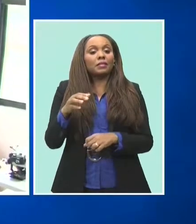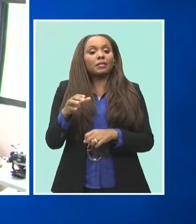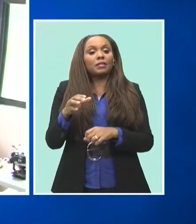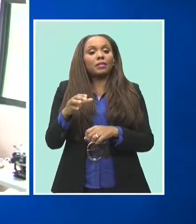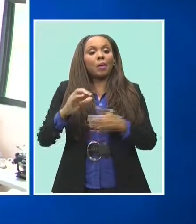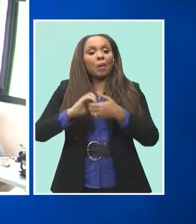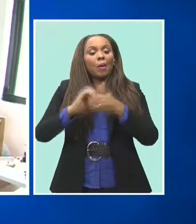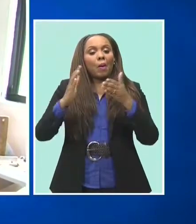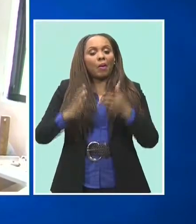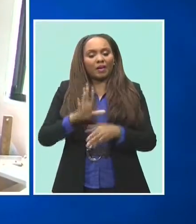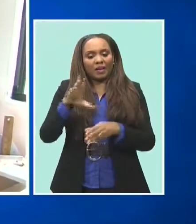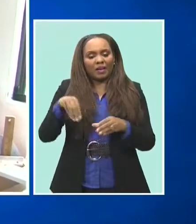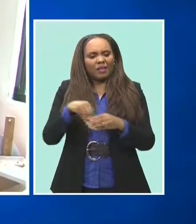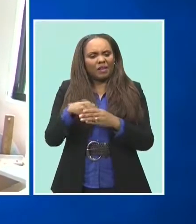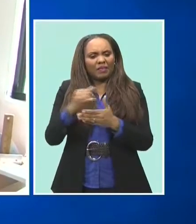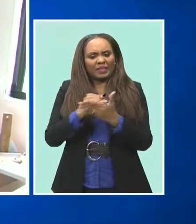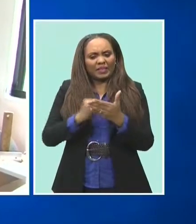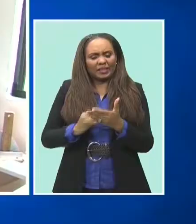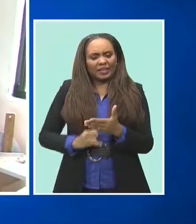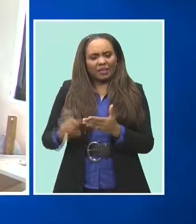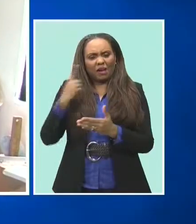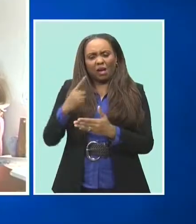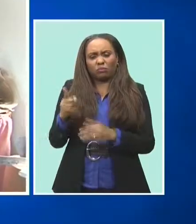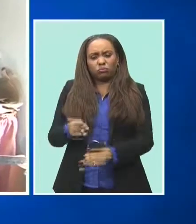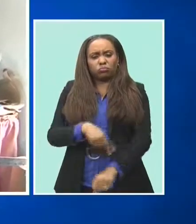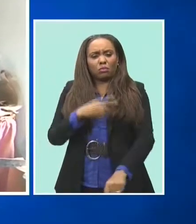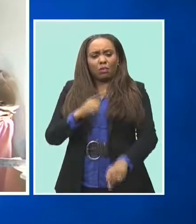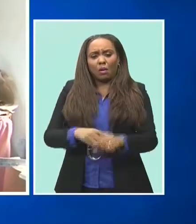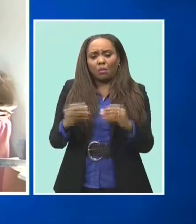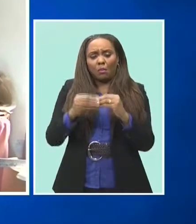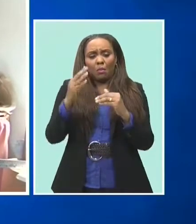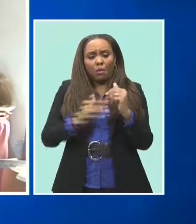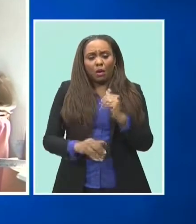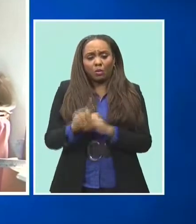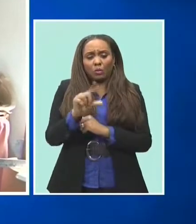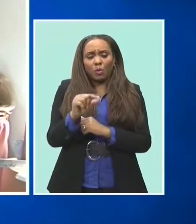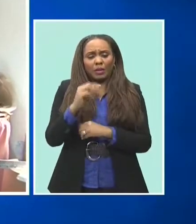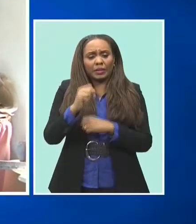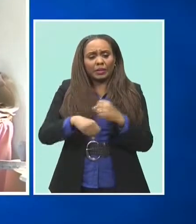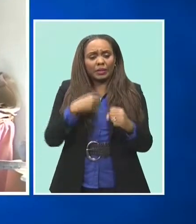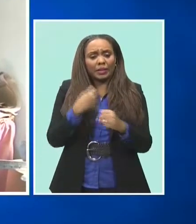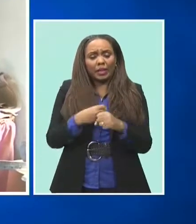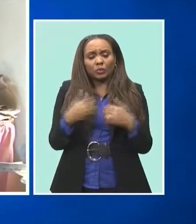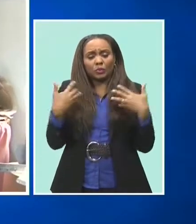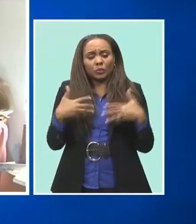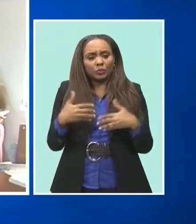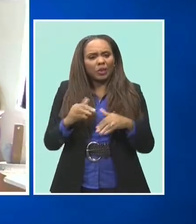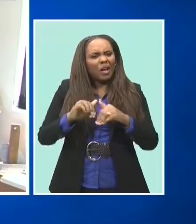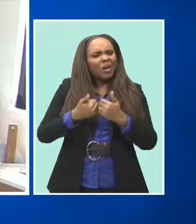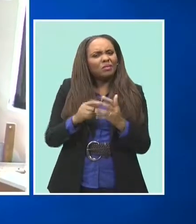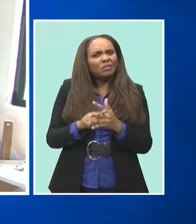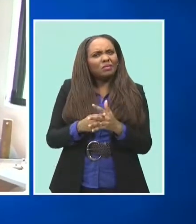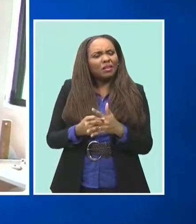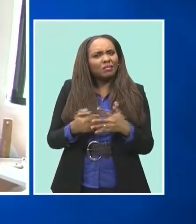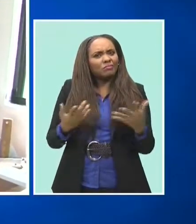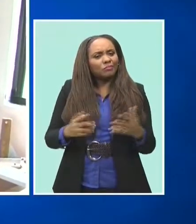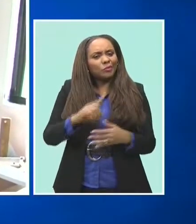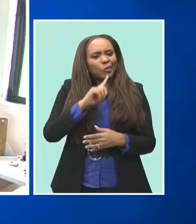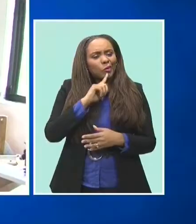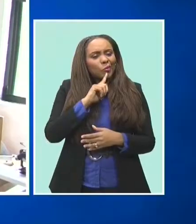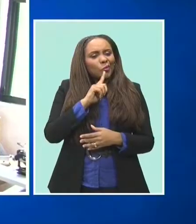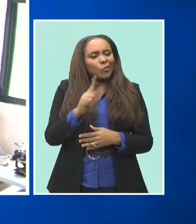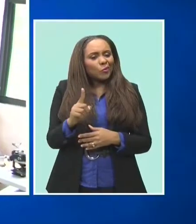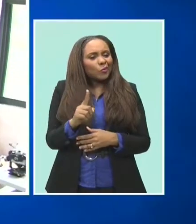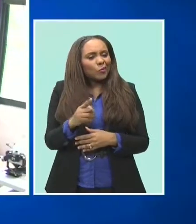designing business for much longer, make that more than 20 years. How she started is a very